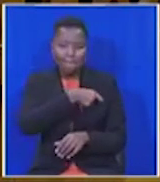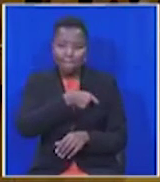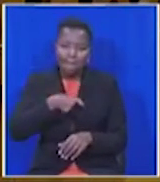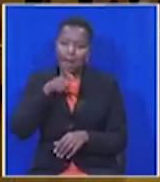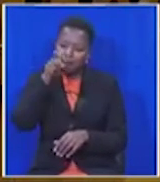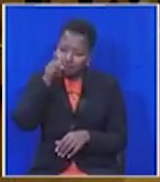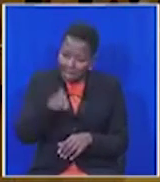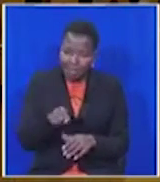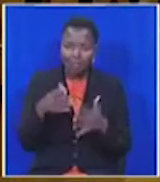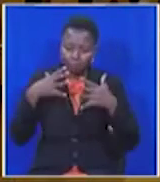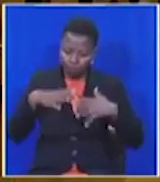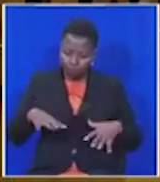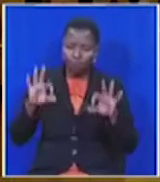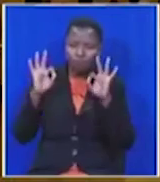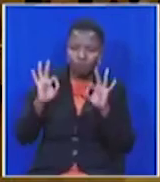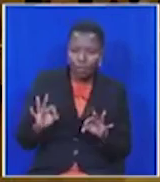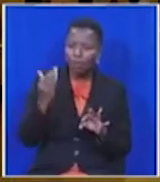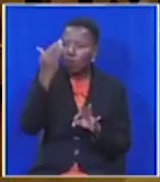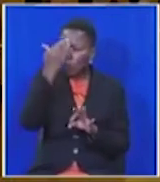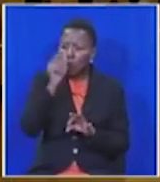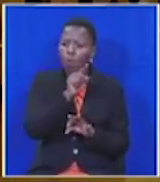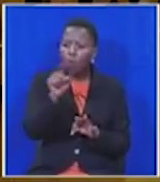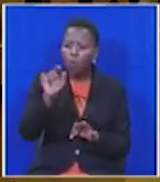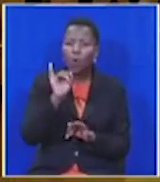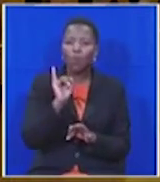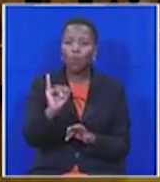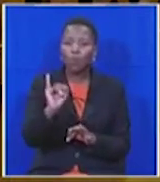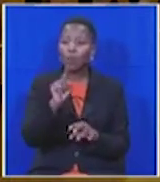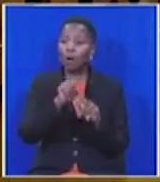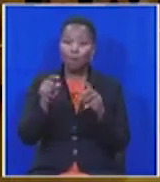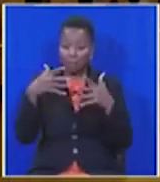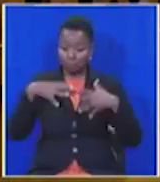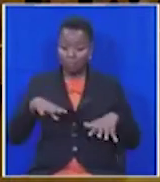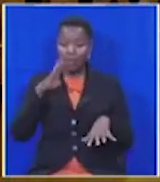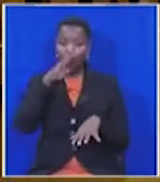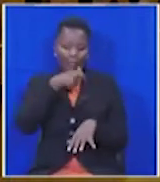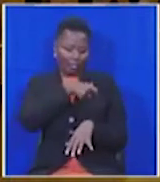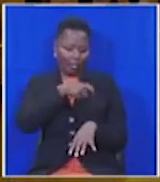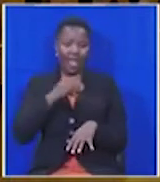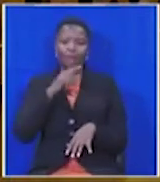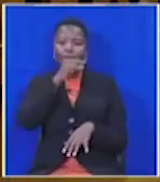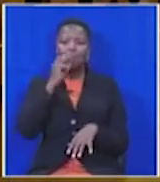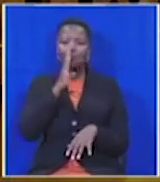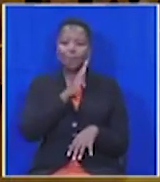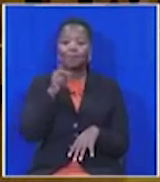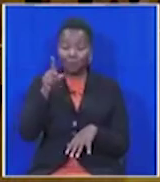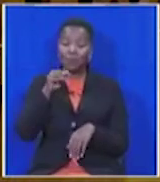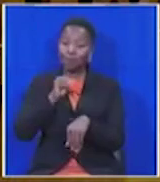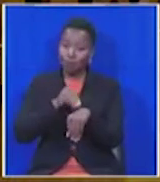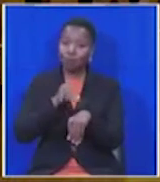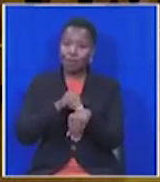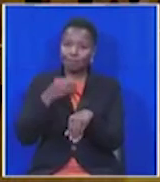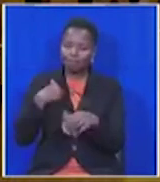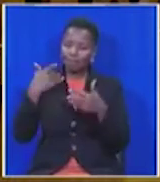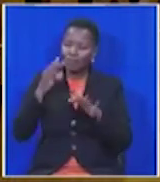were adequately marked and identifiable. They weren't, and we saw what happened. And this is the fundamental problem I have, and I've mentioned